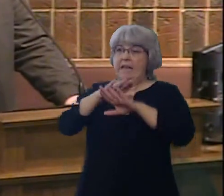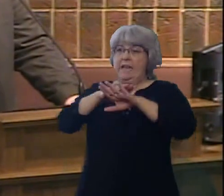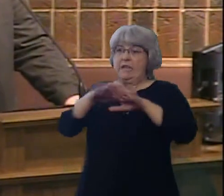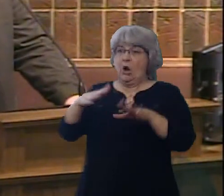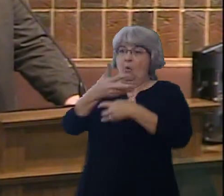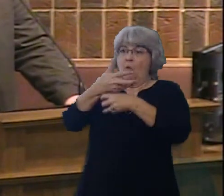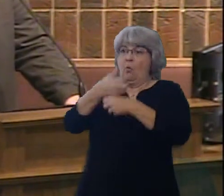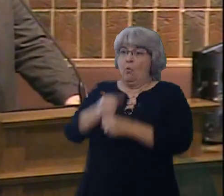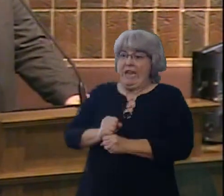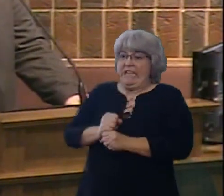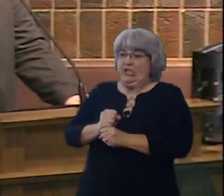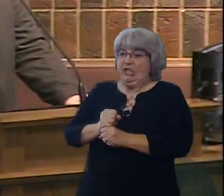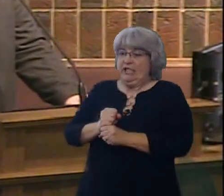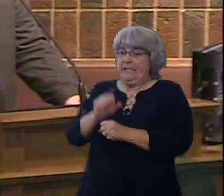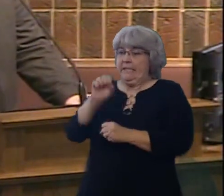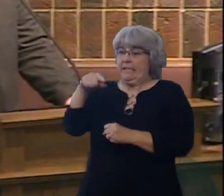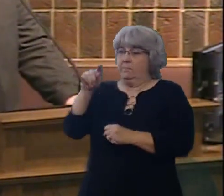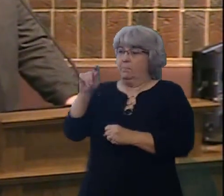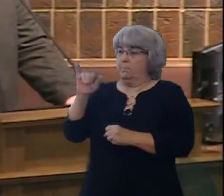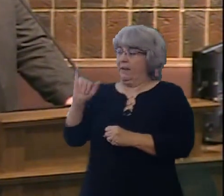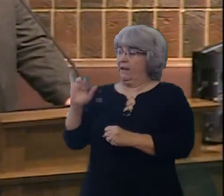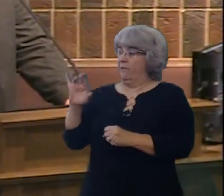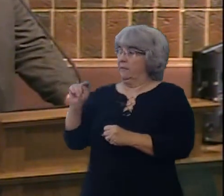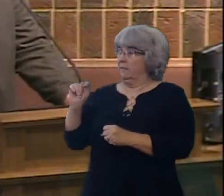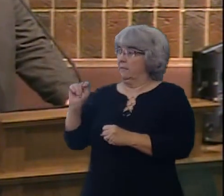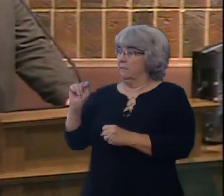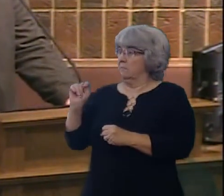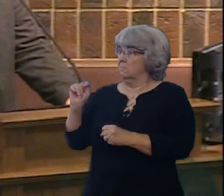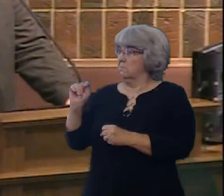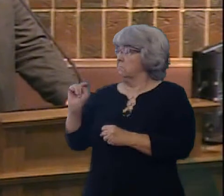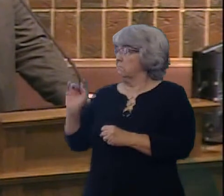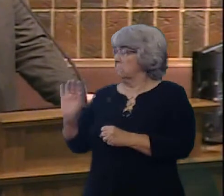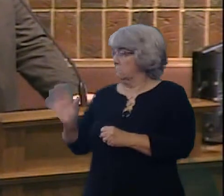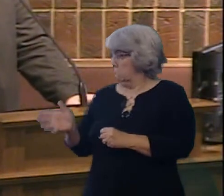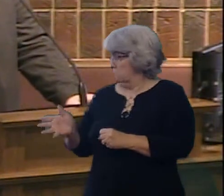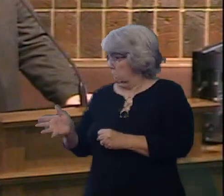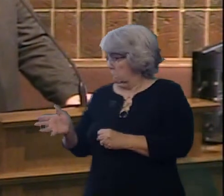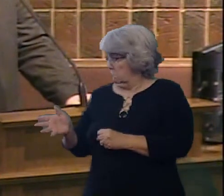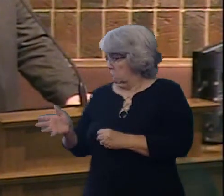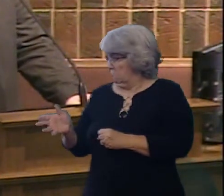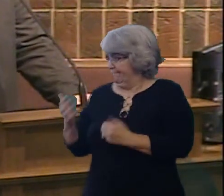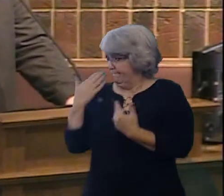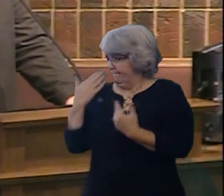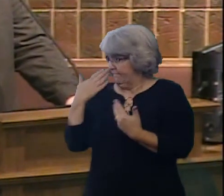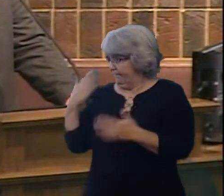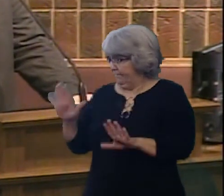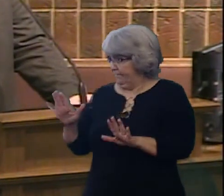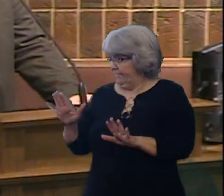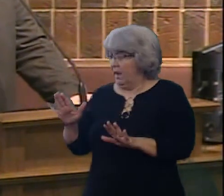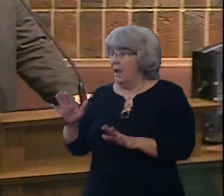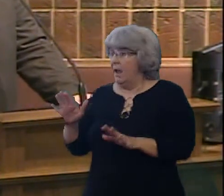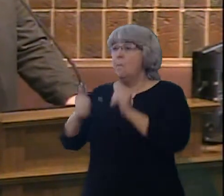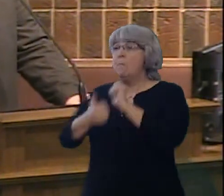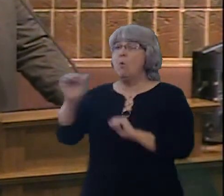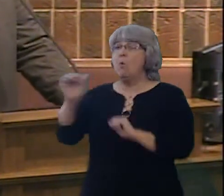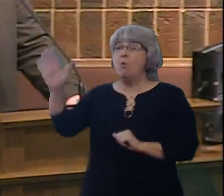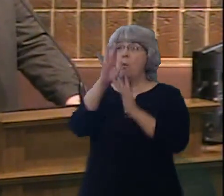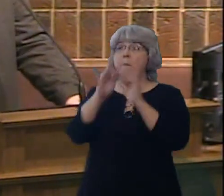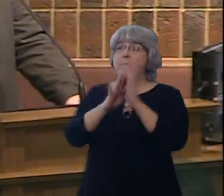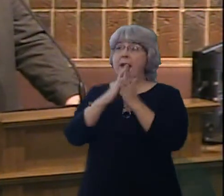capitalize that and say spirit. Now, perhaps it was talking about the motivation.